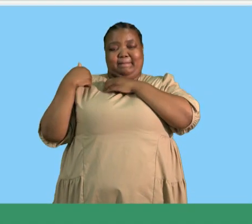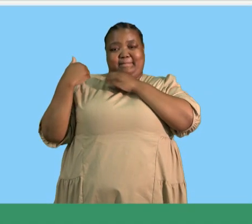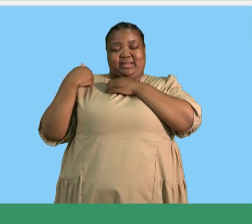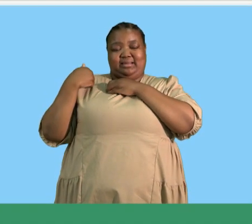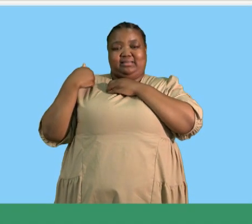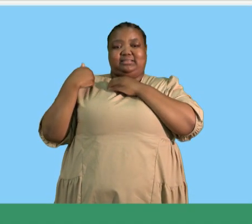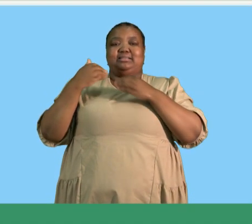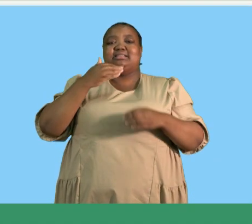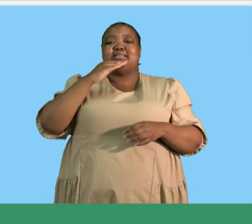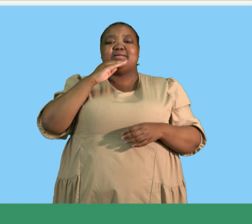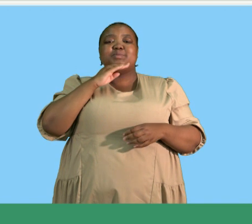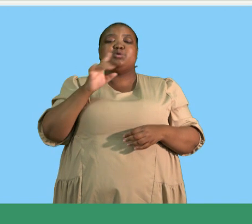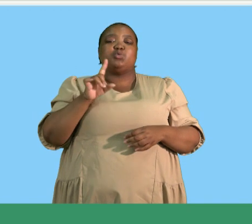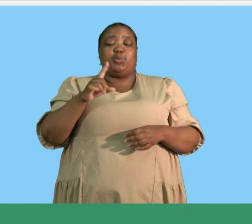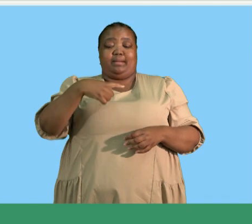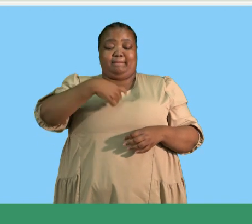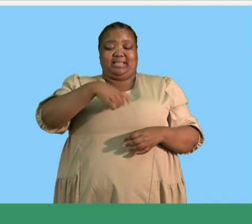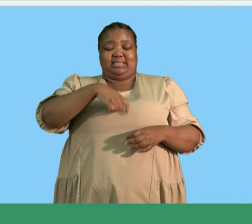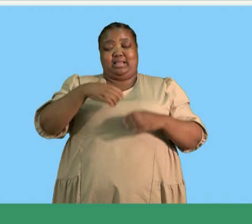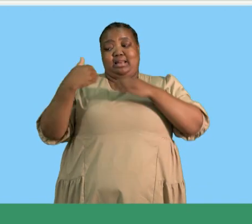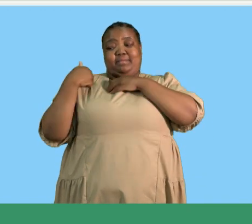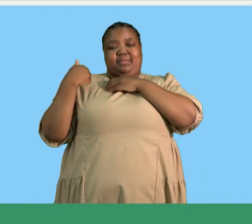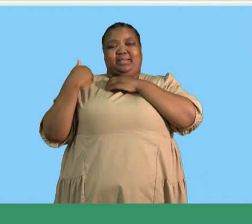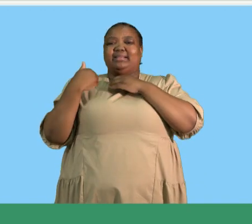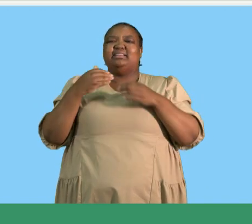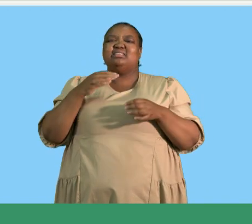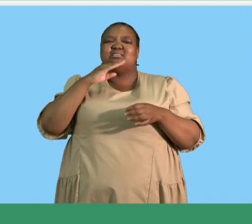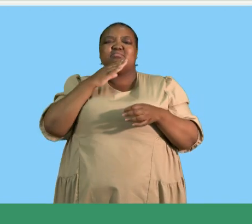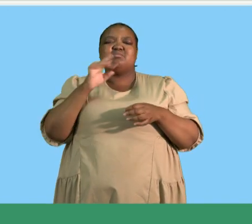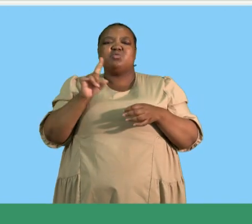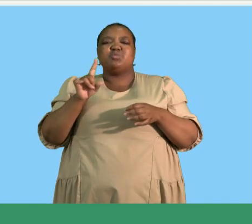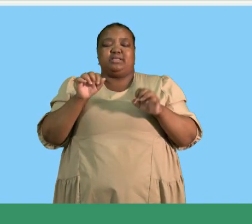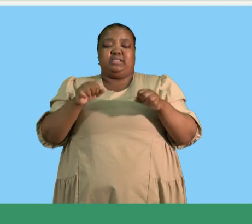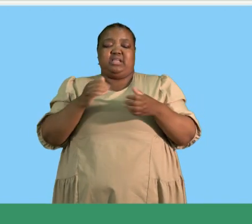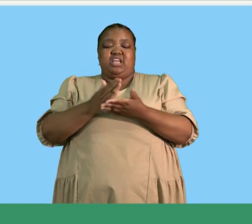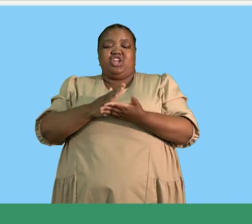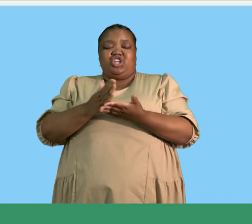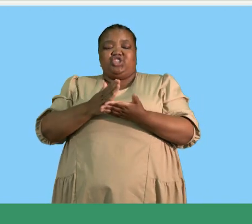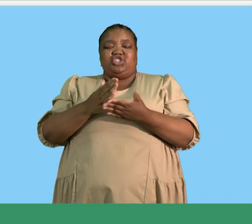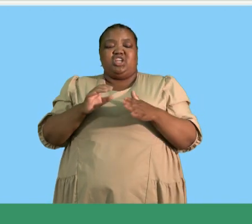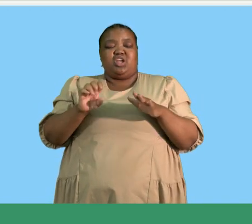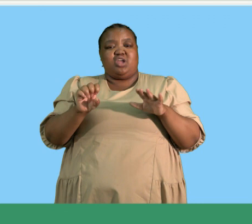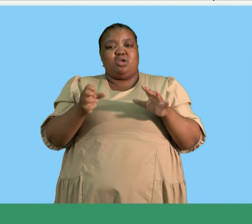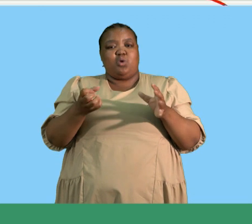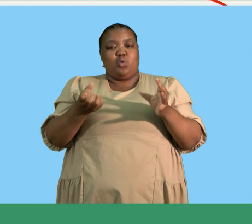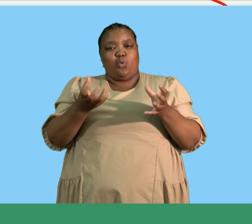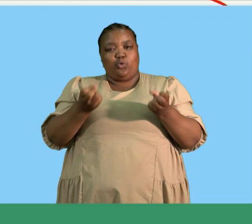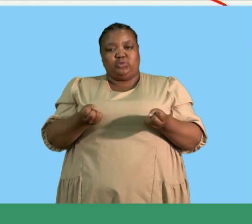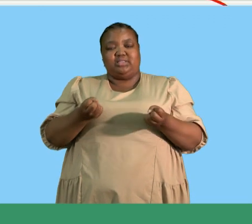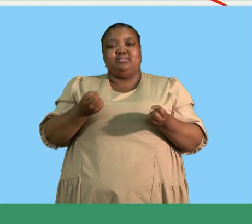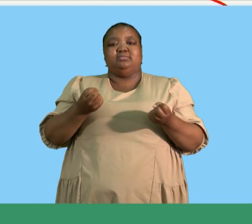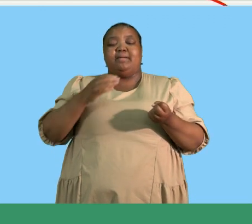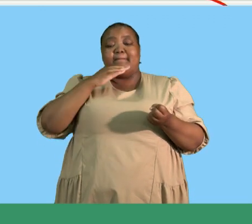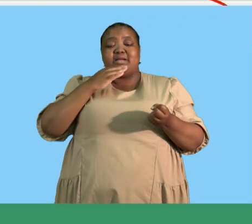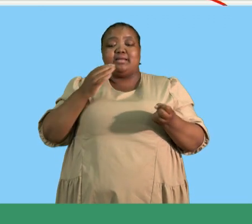company, the word personal liability already tells you to say that the shareholders are liable for